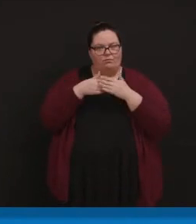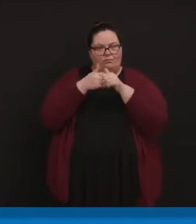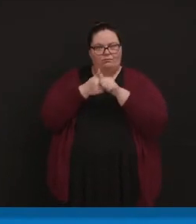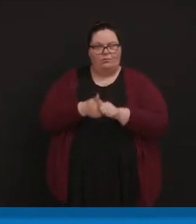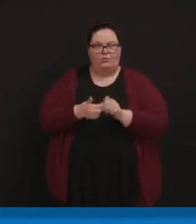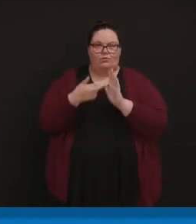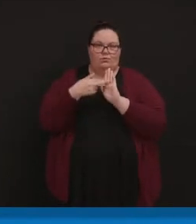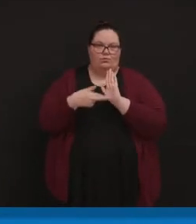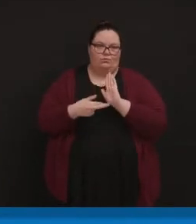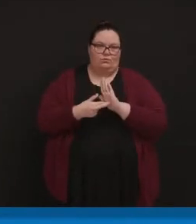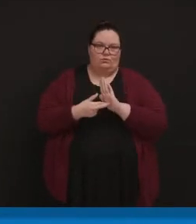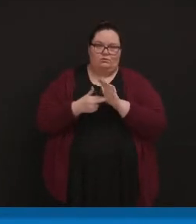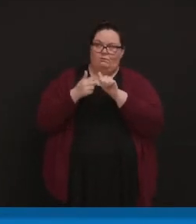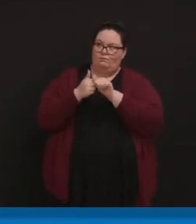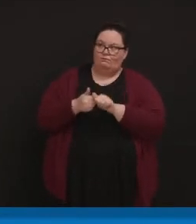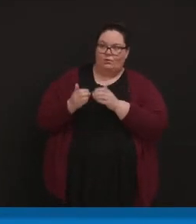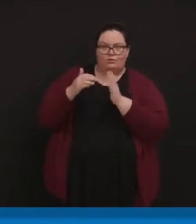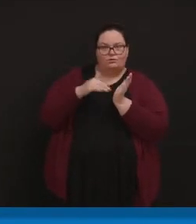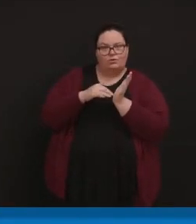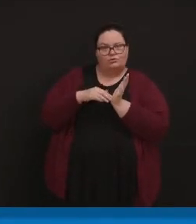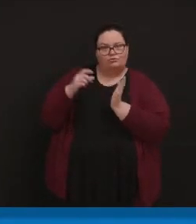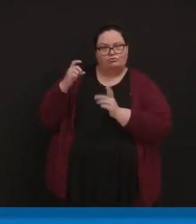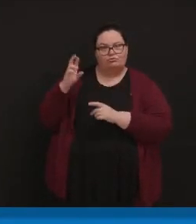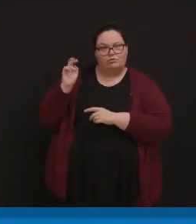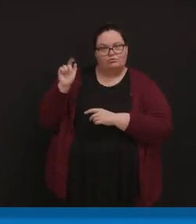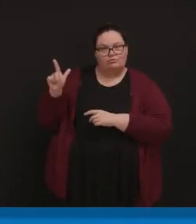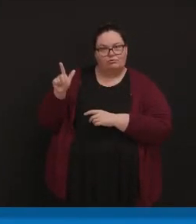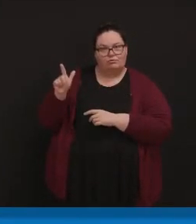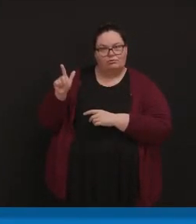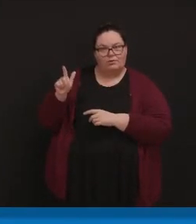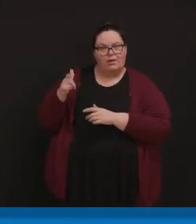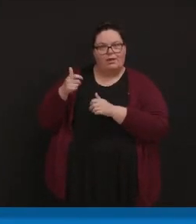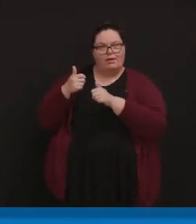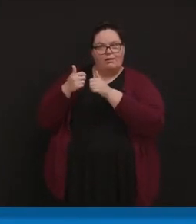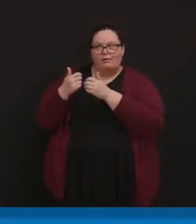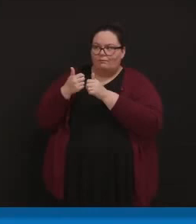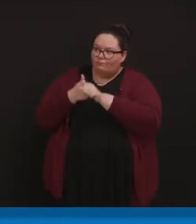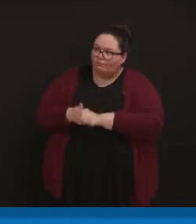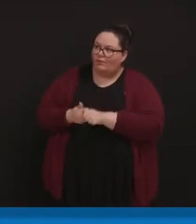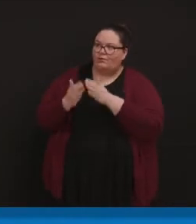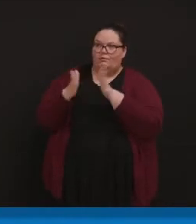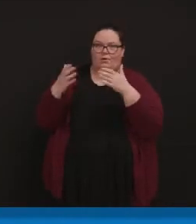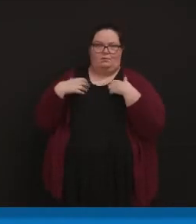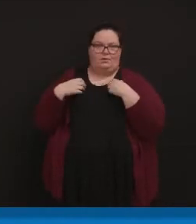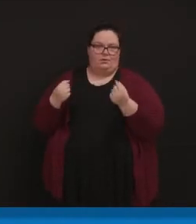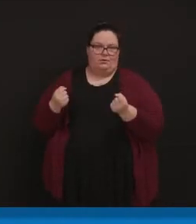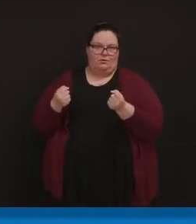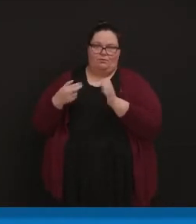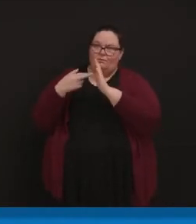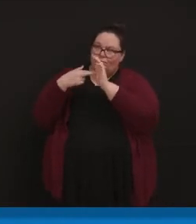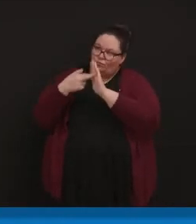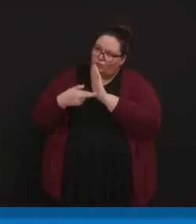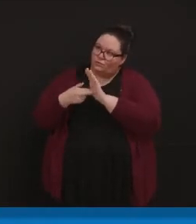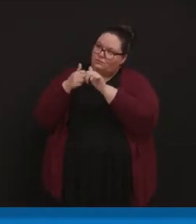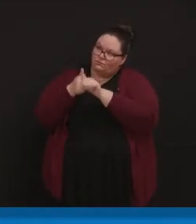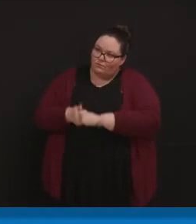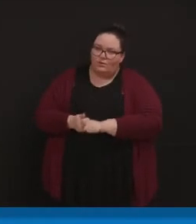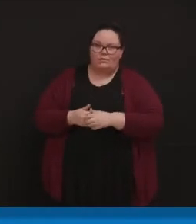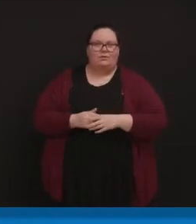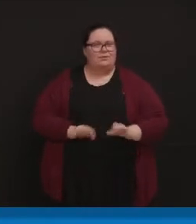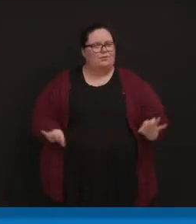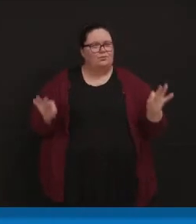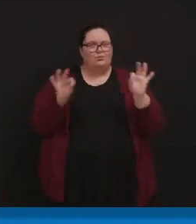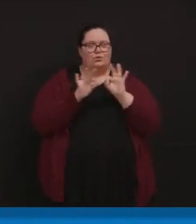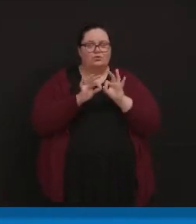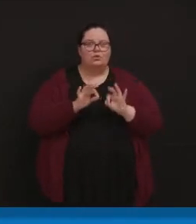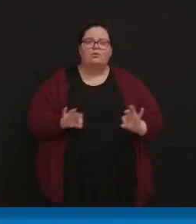helps Dr. Russell, me, and the rest of the team keep our schools open. And that's why it's critical that New Brunswickers